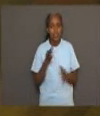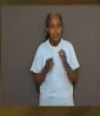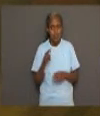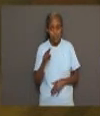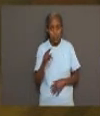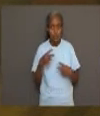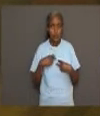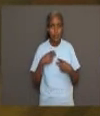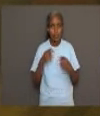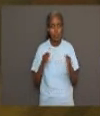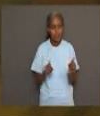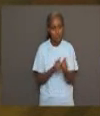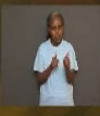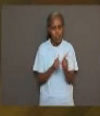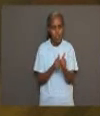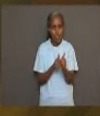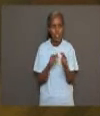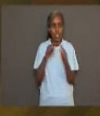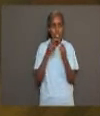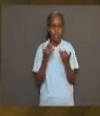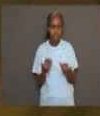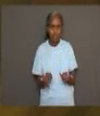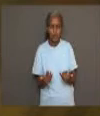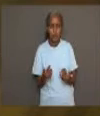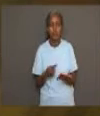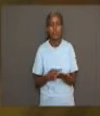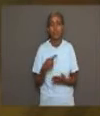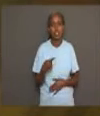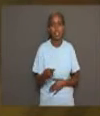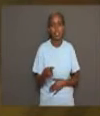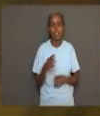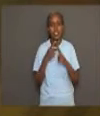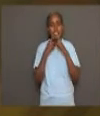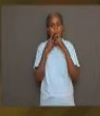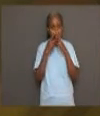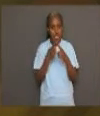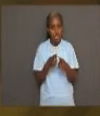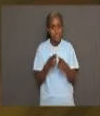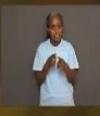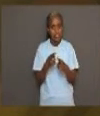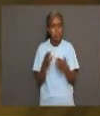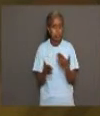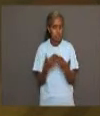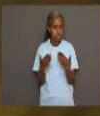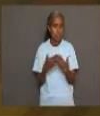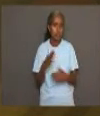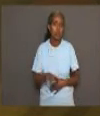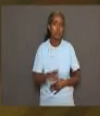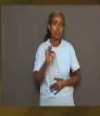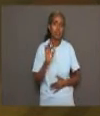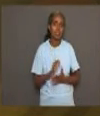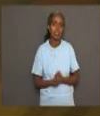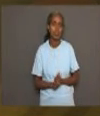If you have been following up until now, then the answer should be easy